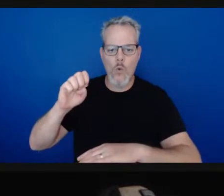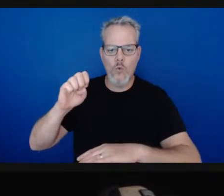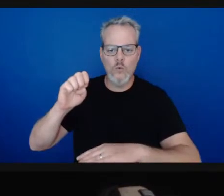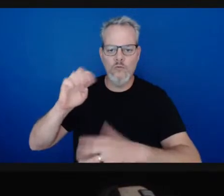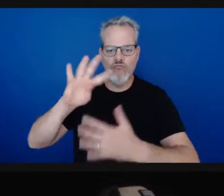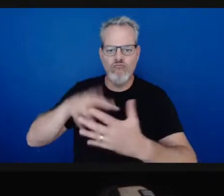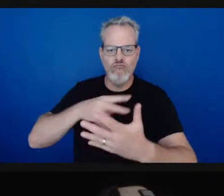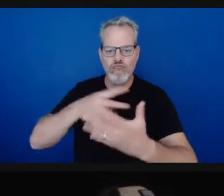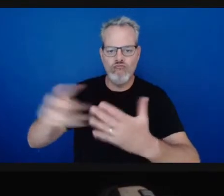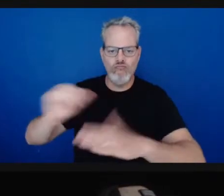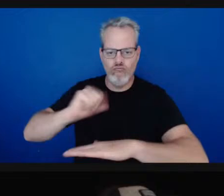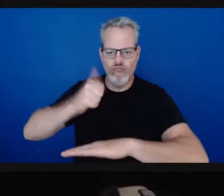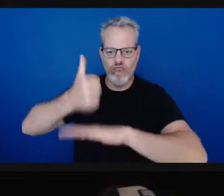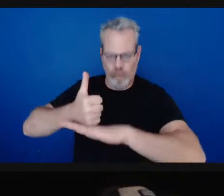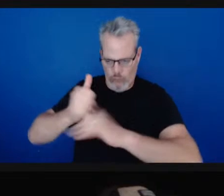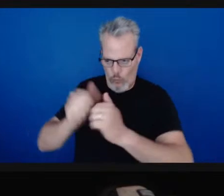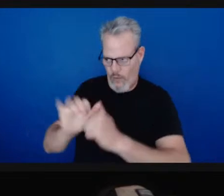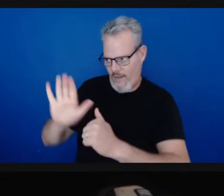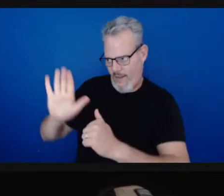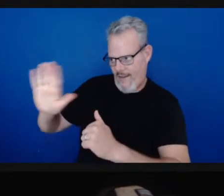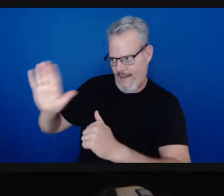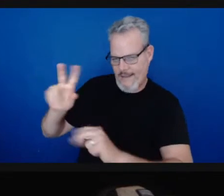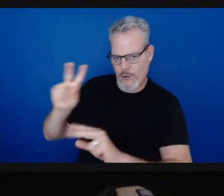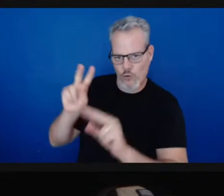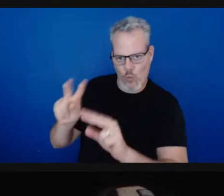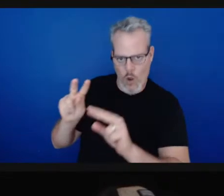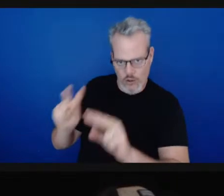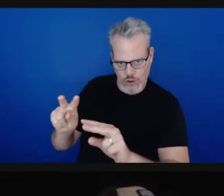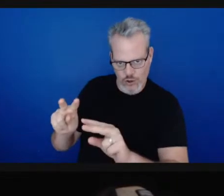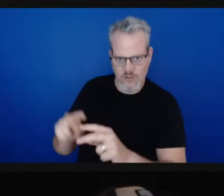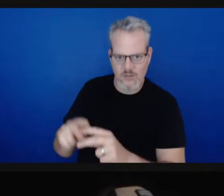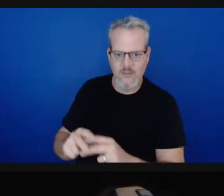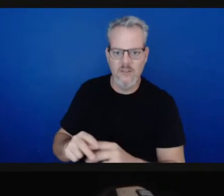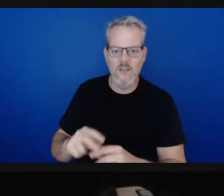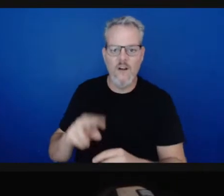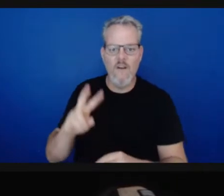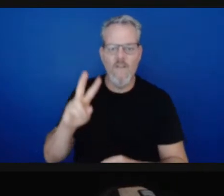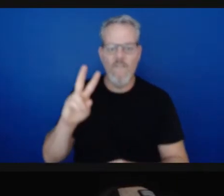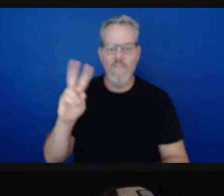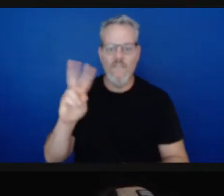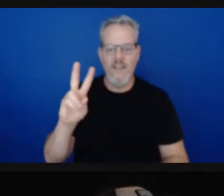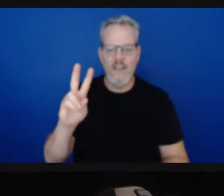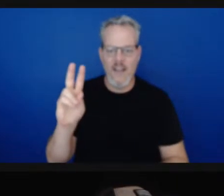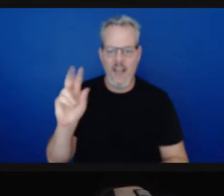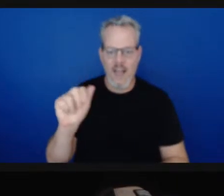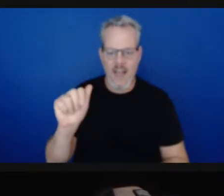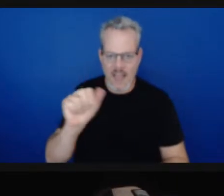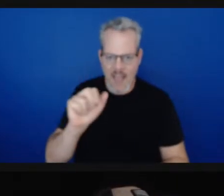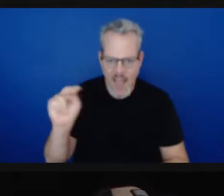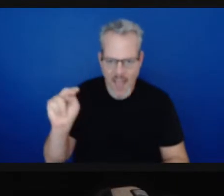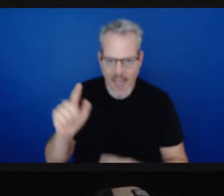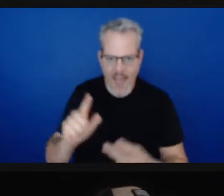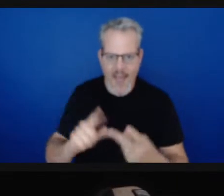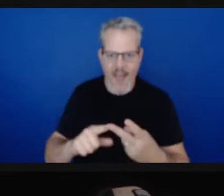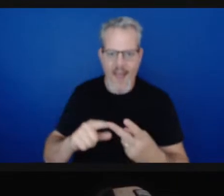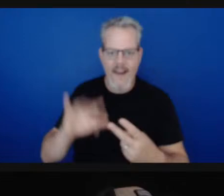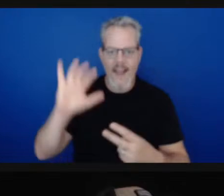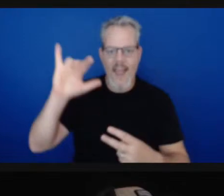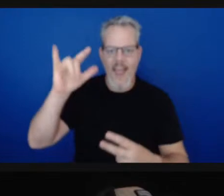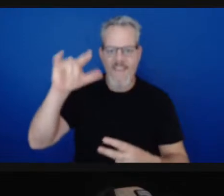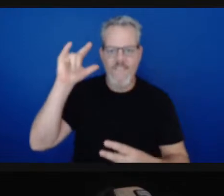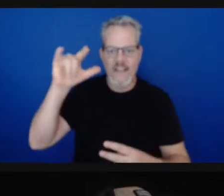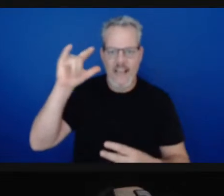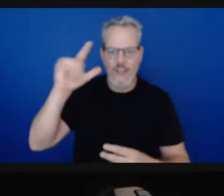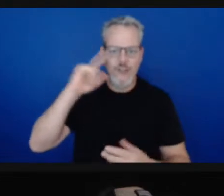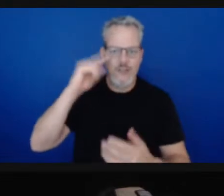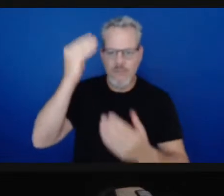Jim's watch. Volcanic activity notices, information statements, aviation notices, all that